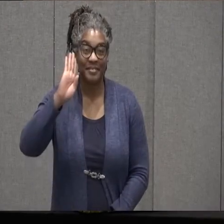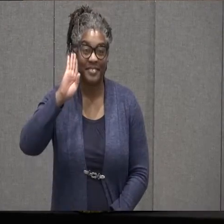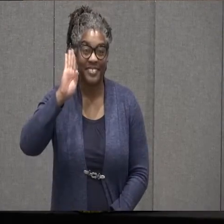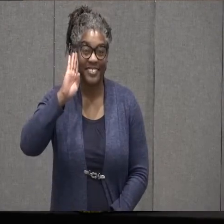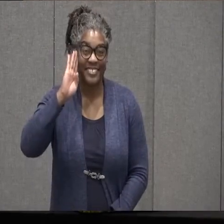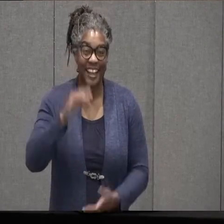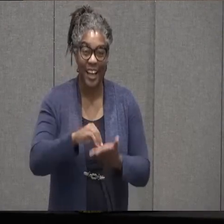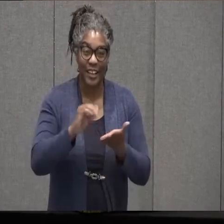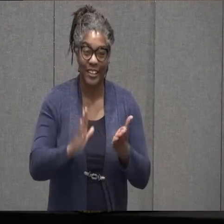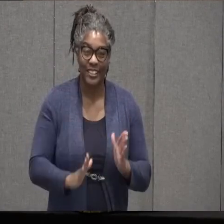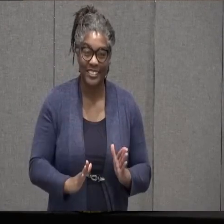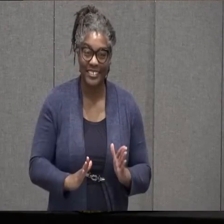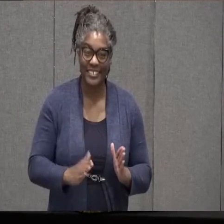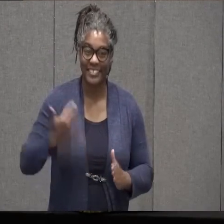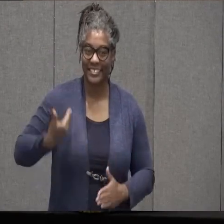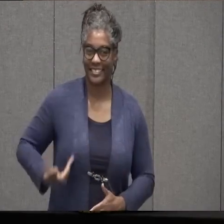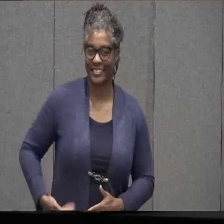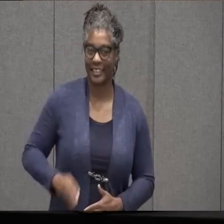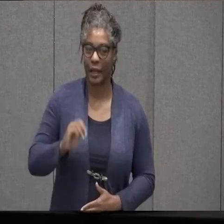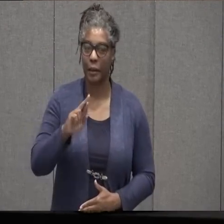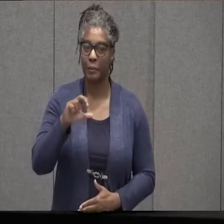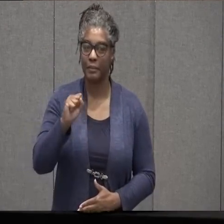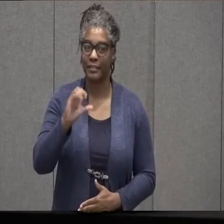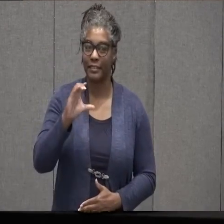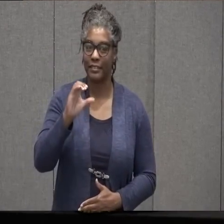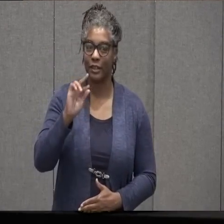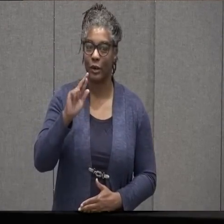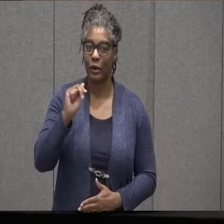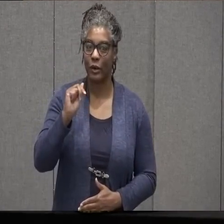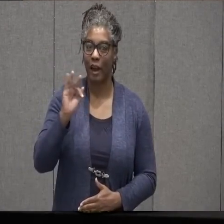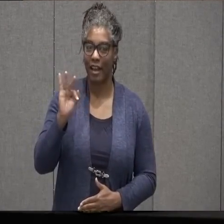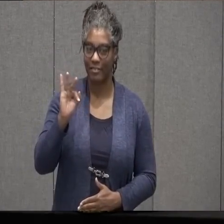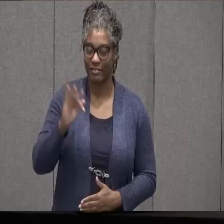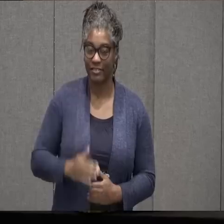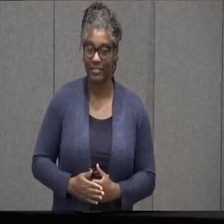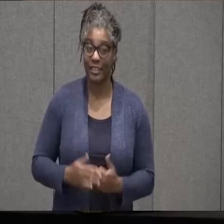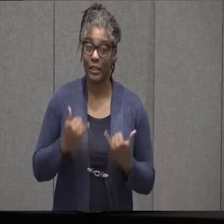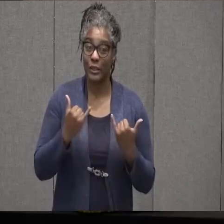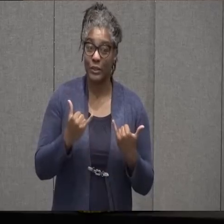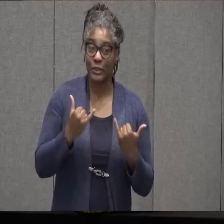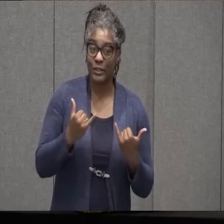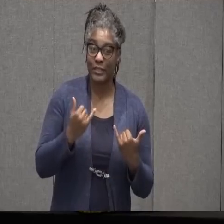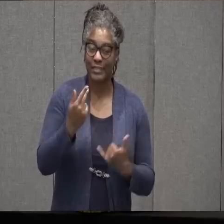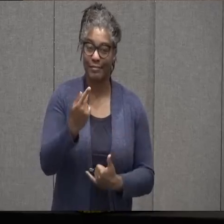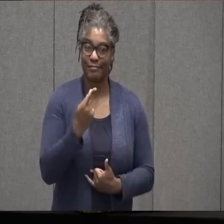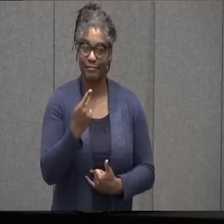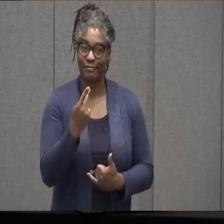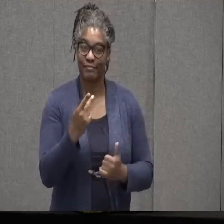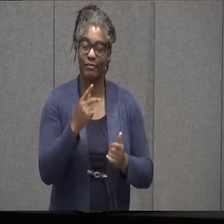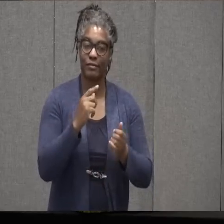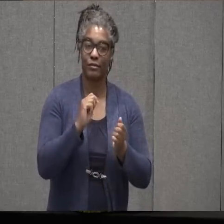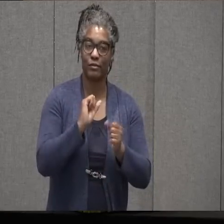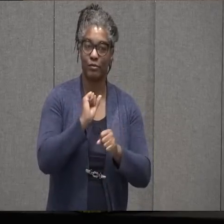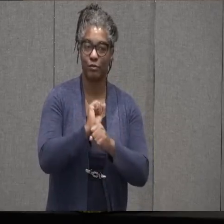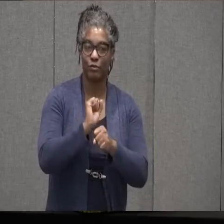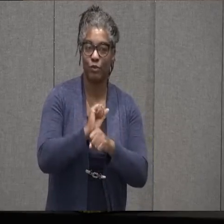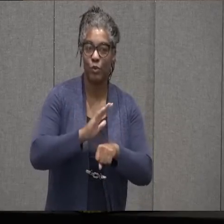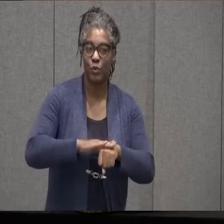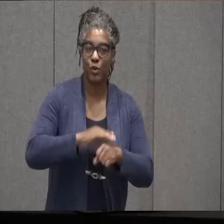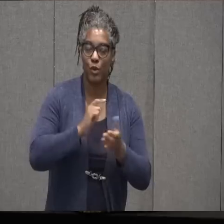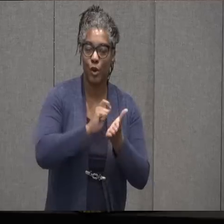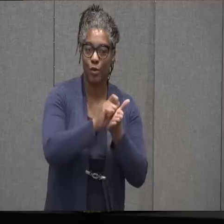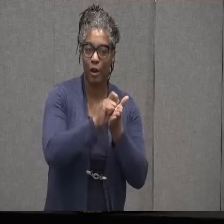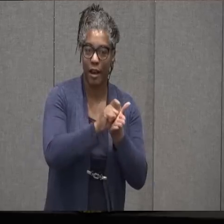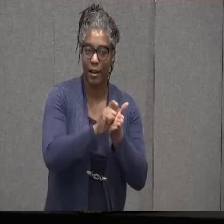Hi, learners. It's Mrs. Kraft, and today I'm going to work with you on some writing. So